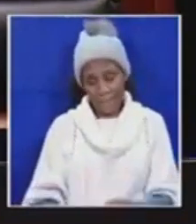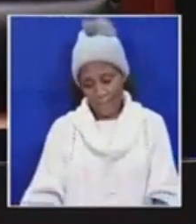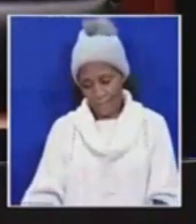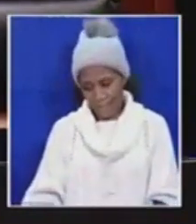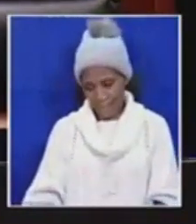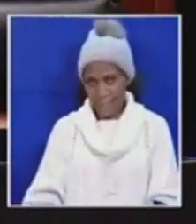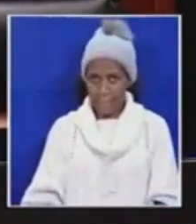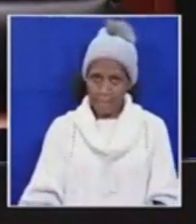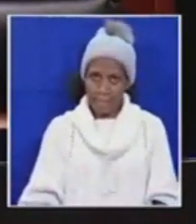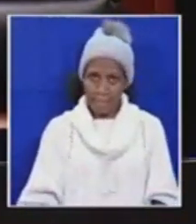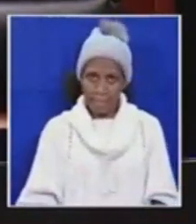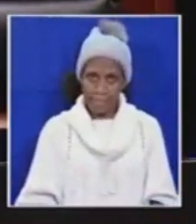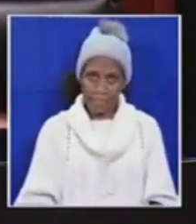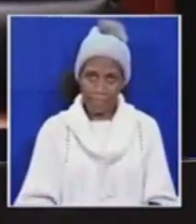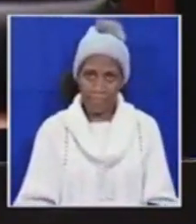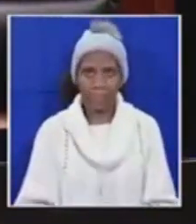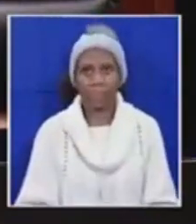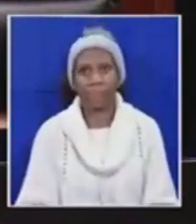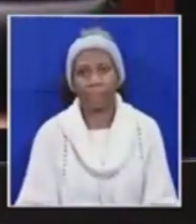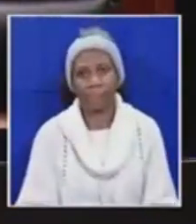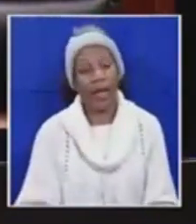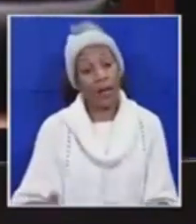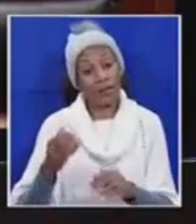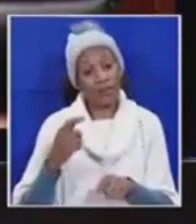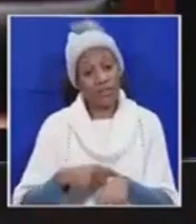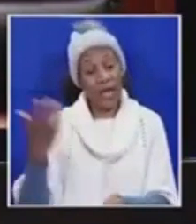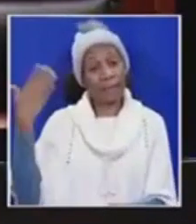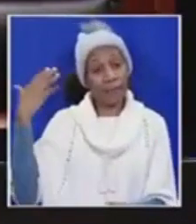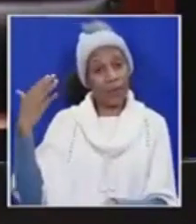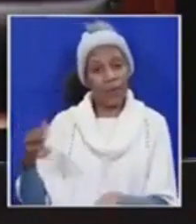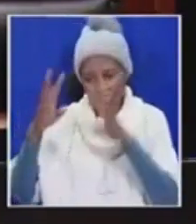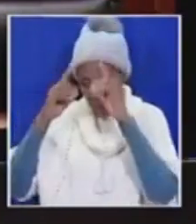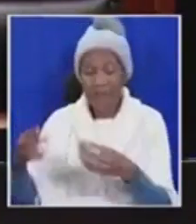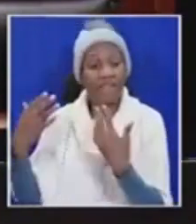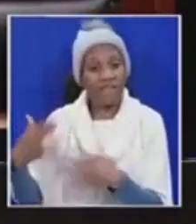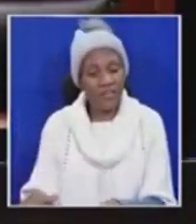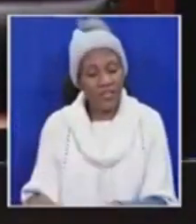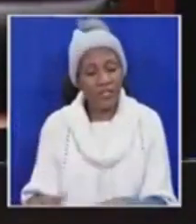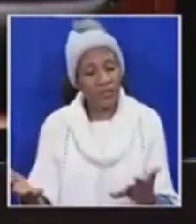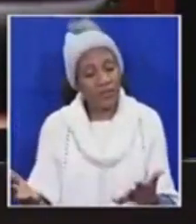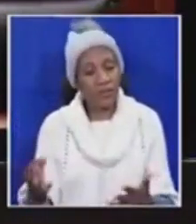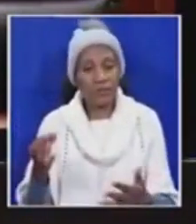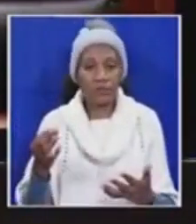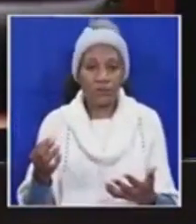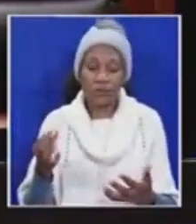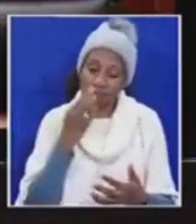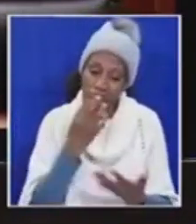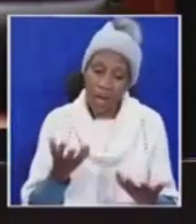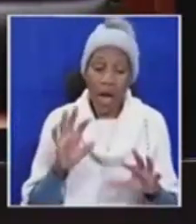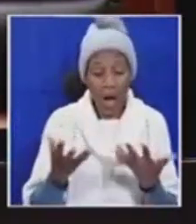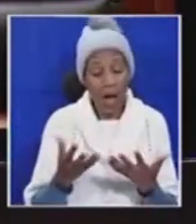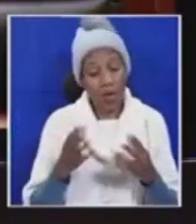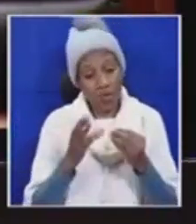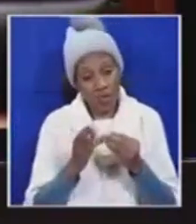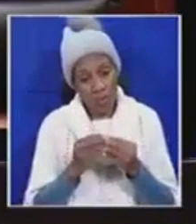There was a ruling in this House in respect of how members can cast aspersion, even if